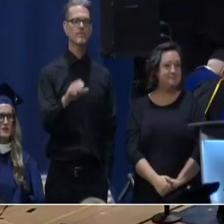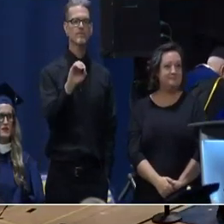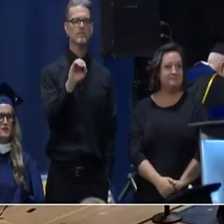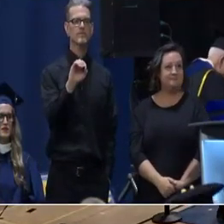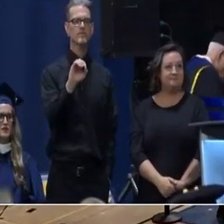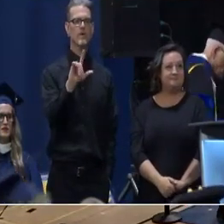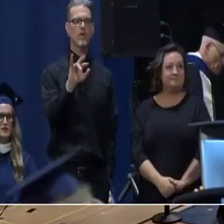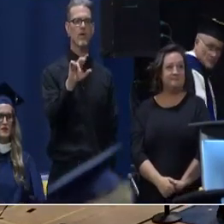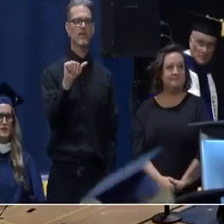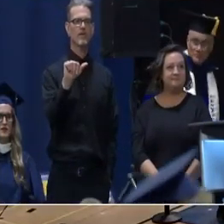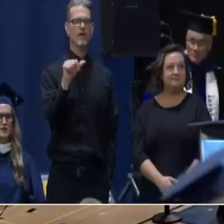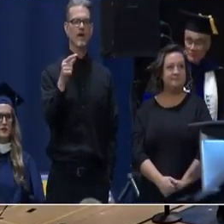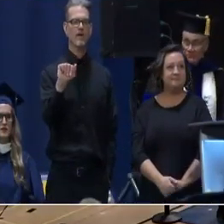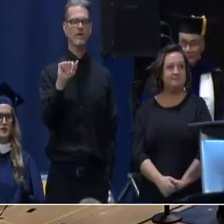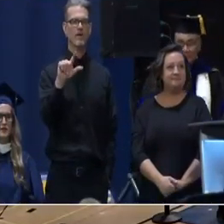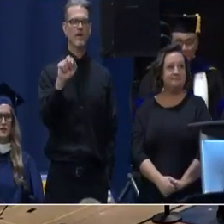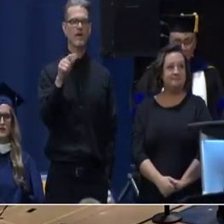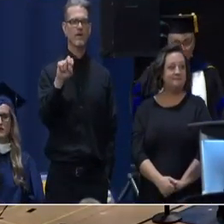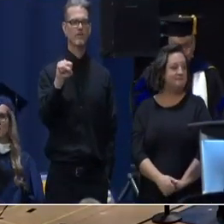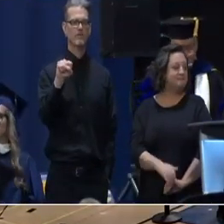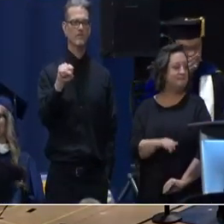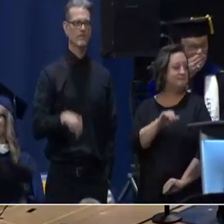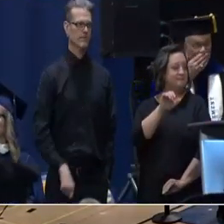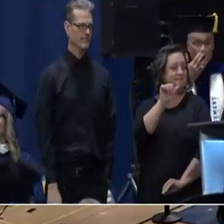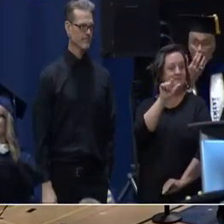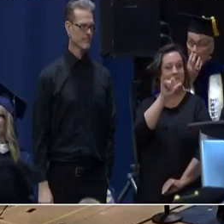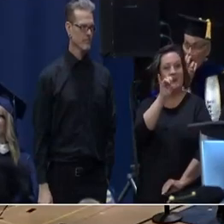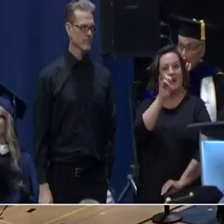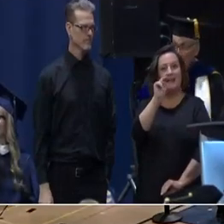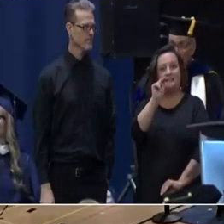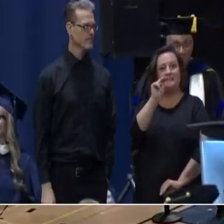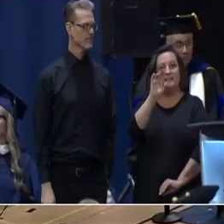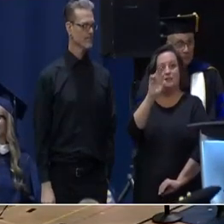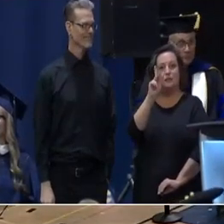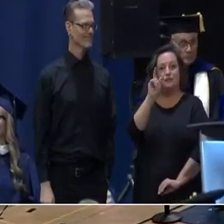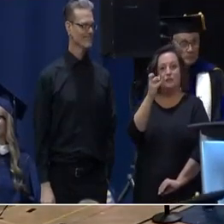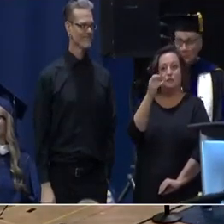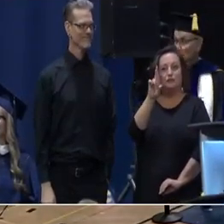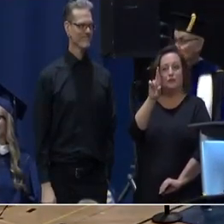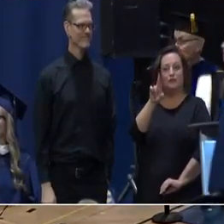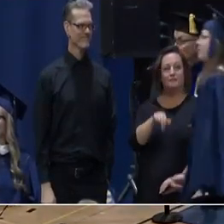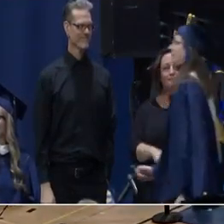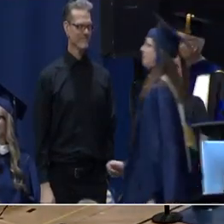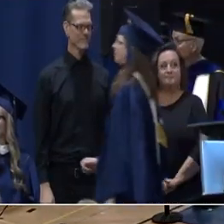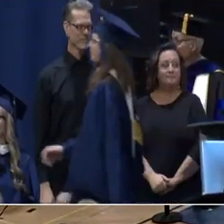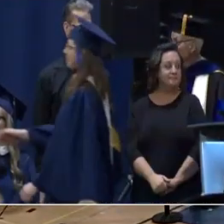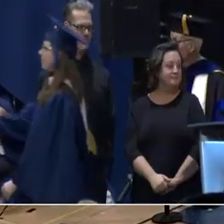Olivia Gallegos. Allison Kircher.